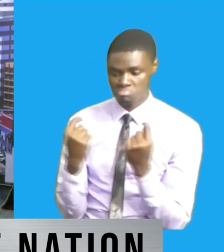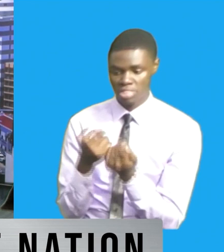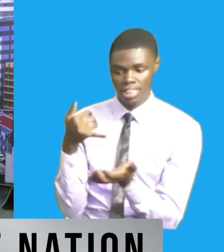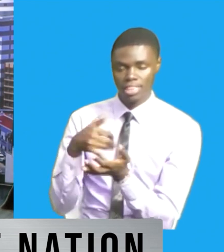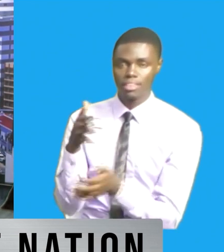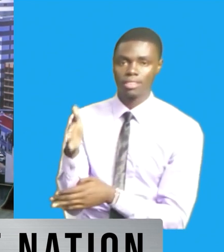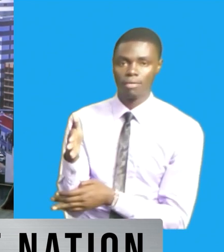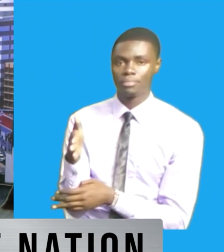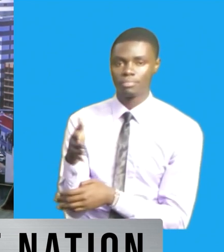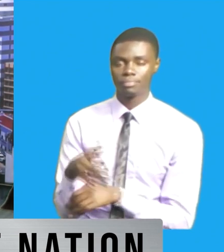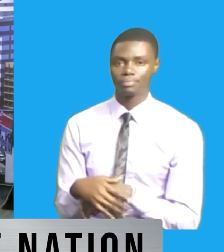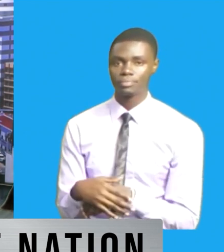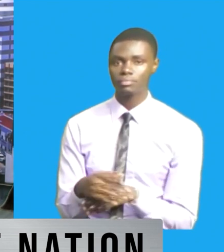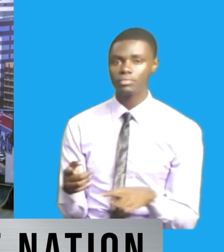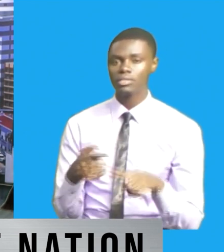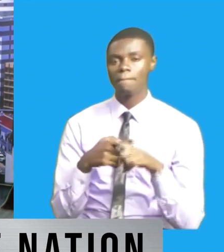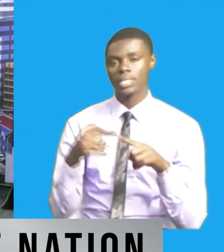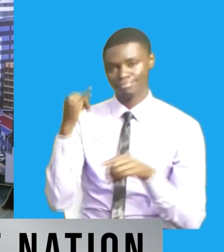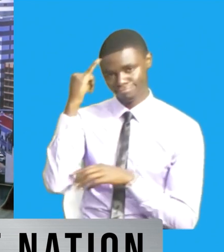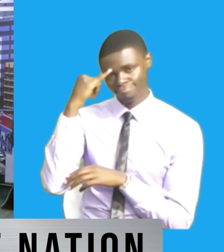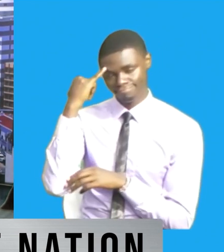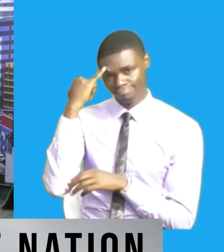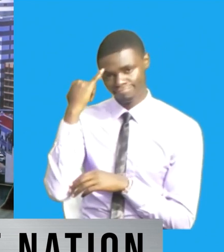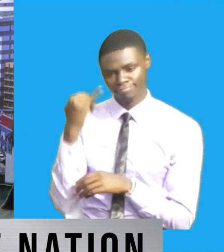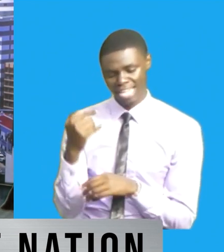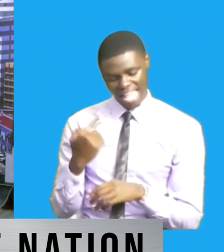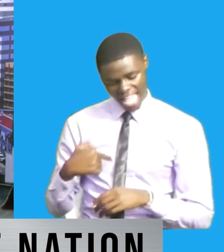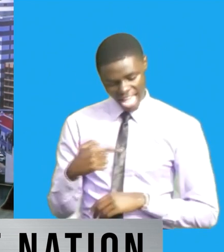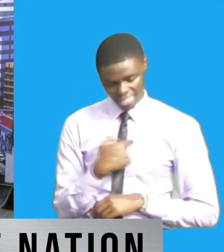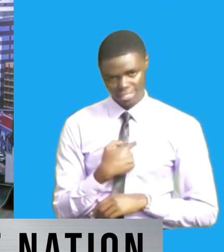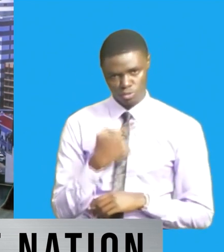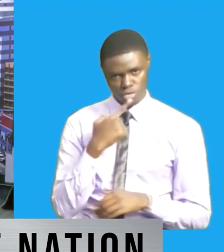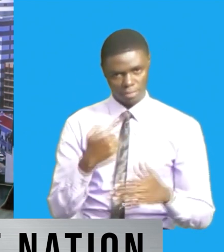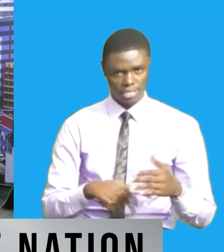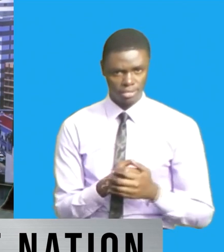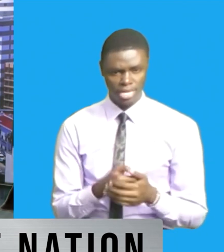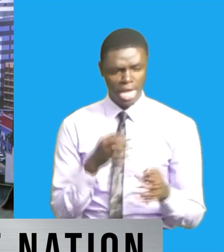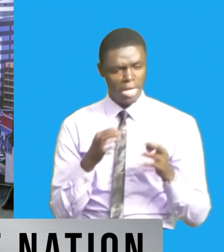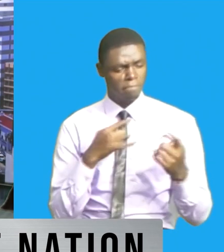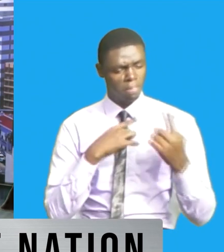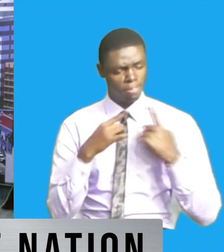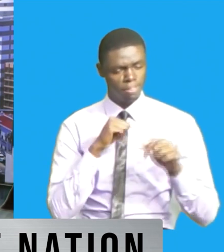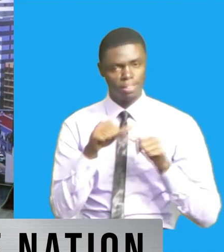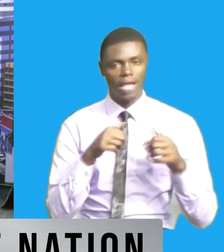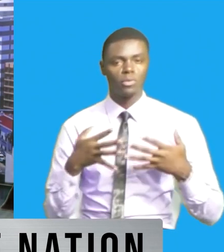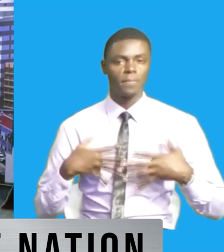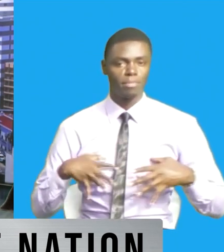confirm that if he's there. But Jona, right. Ile tunasema sisi ukiongea mambo ya